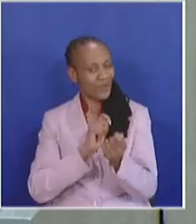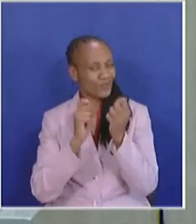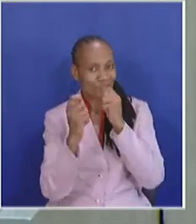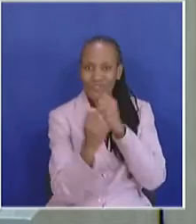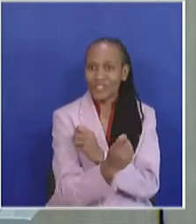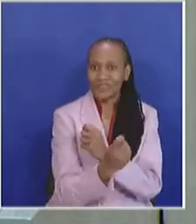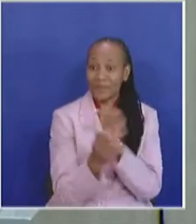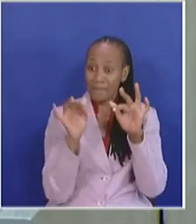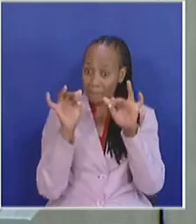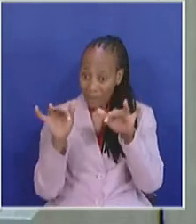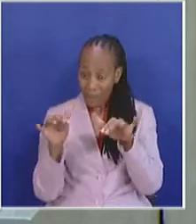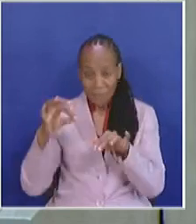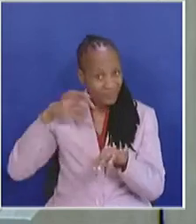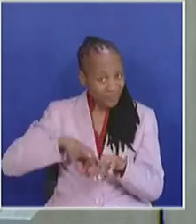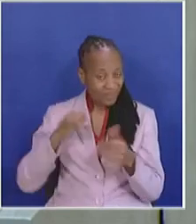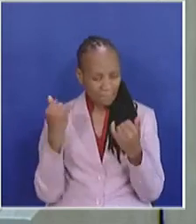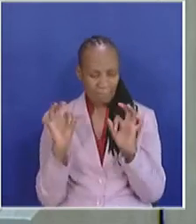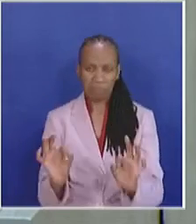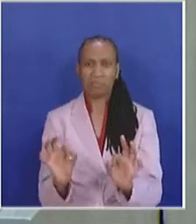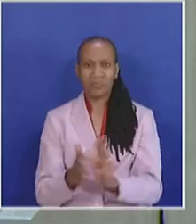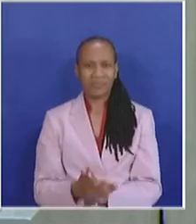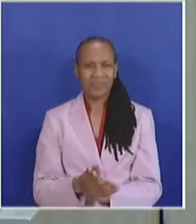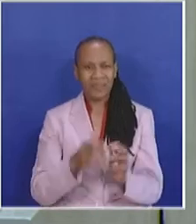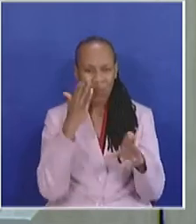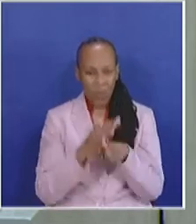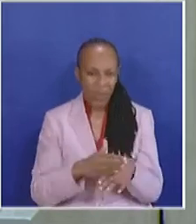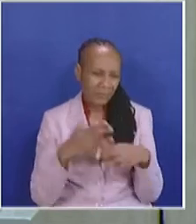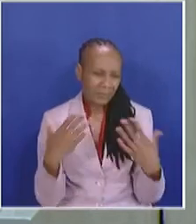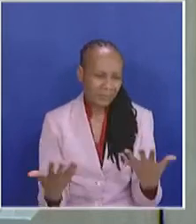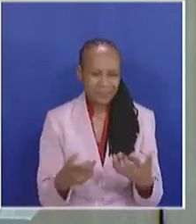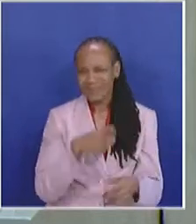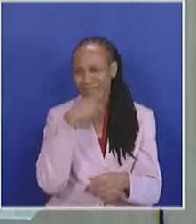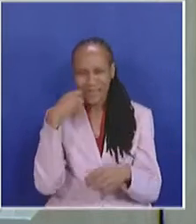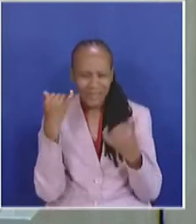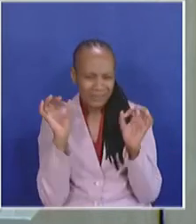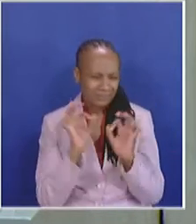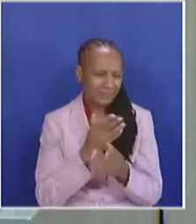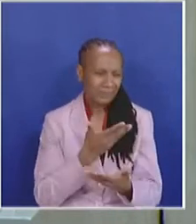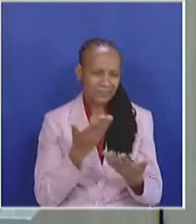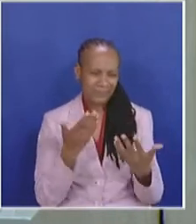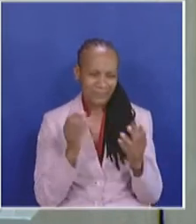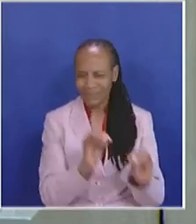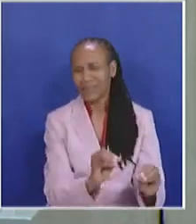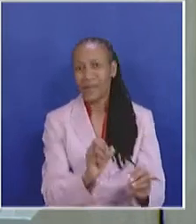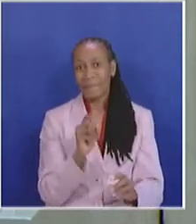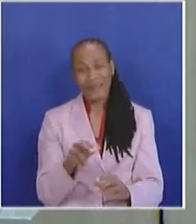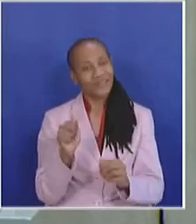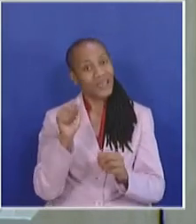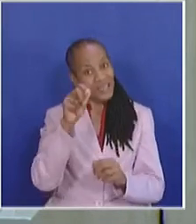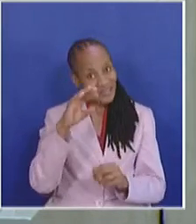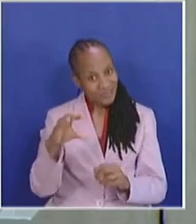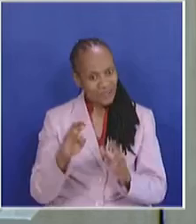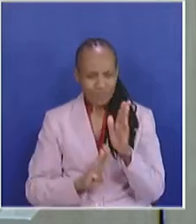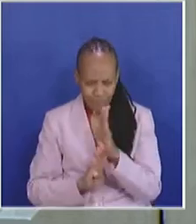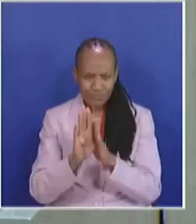to bear the brunt of inequality, of unemployment and poverty, in spite of a lot of progress that has been made by the African National